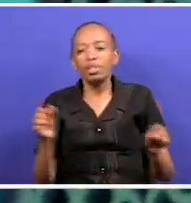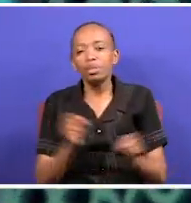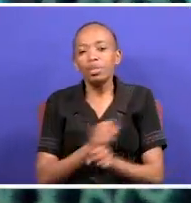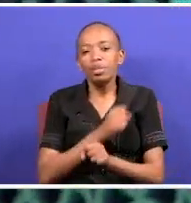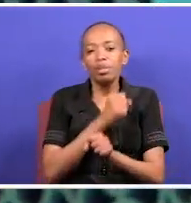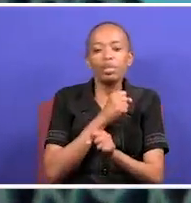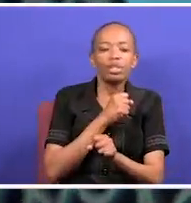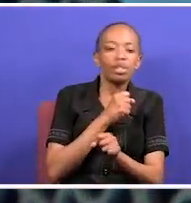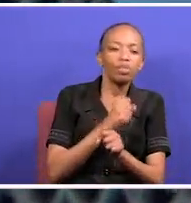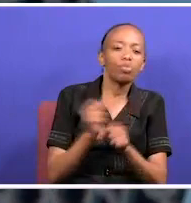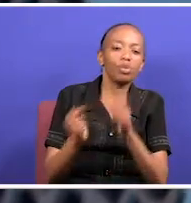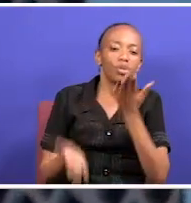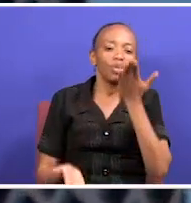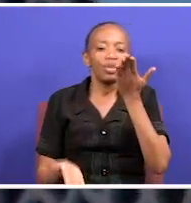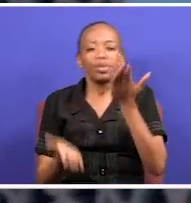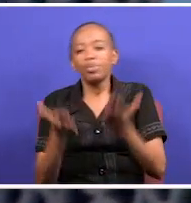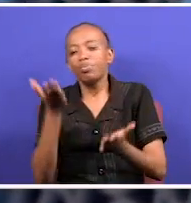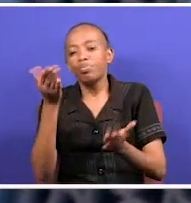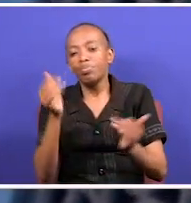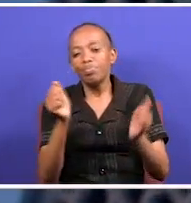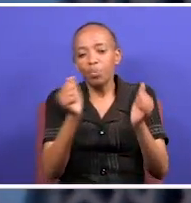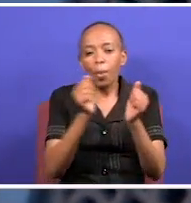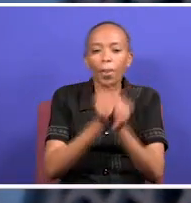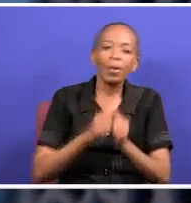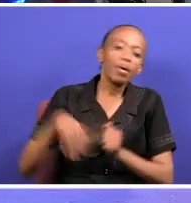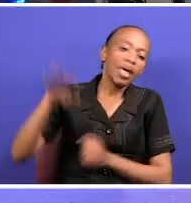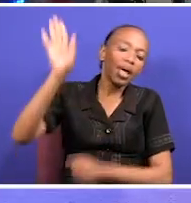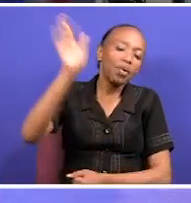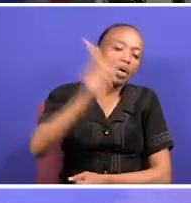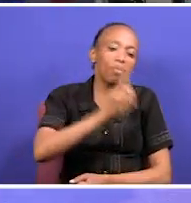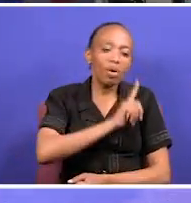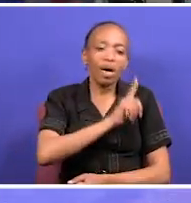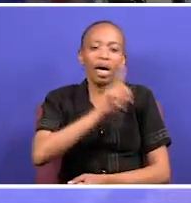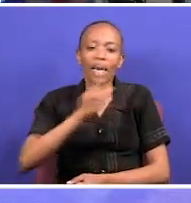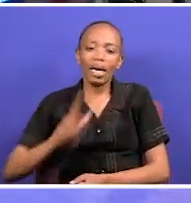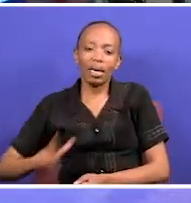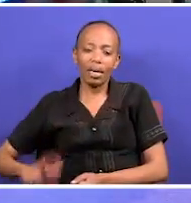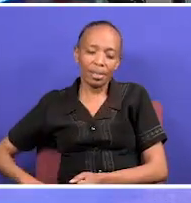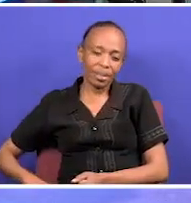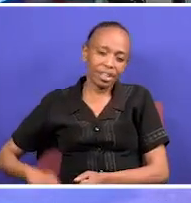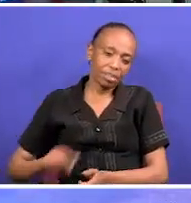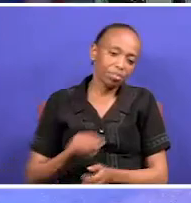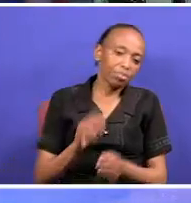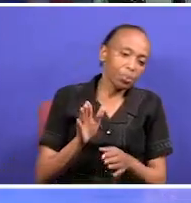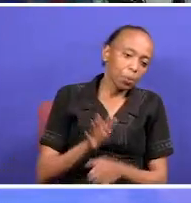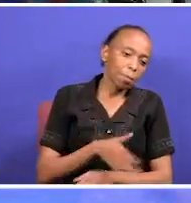hawawezi linganishwa na wewe Bwana.